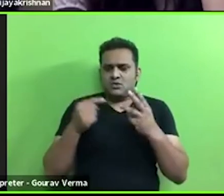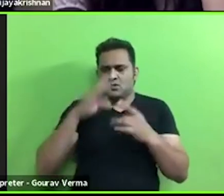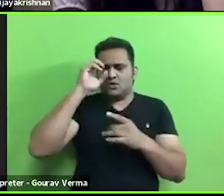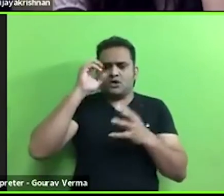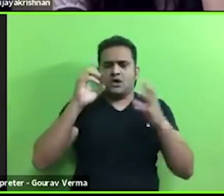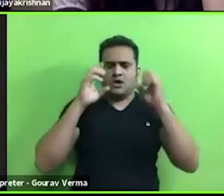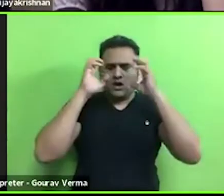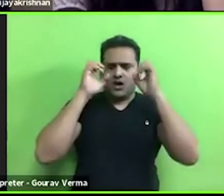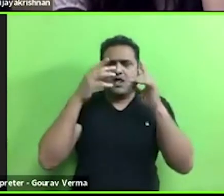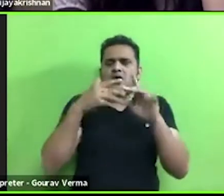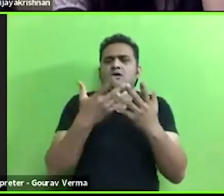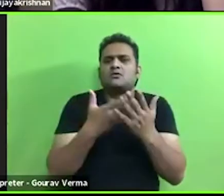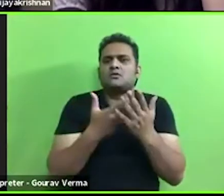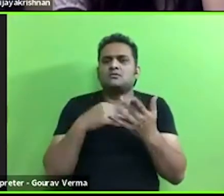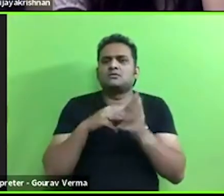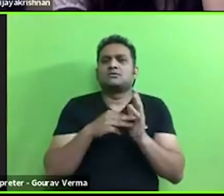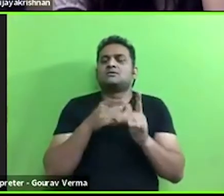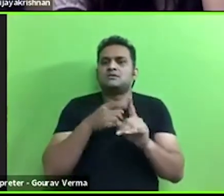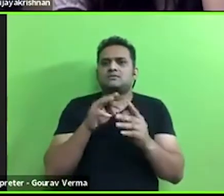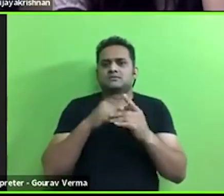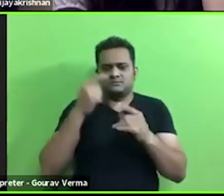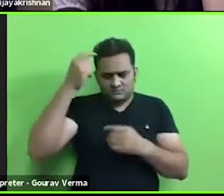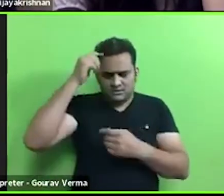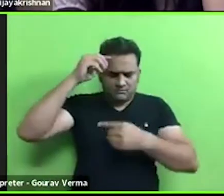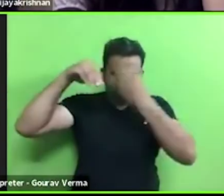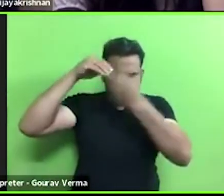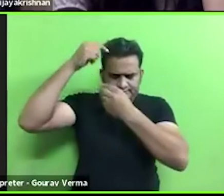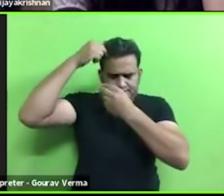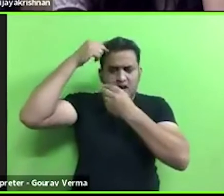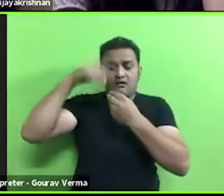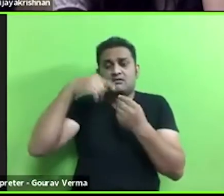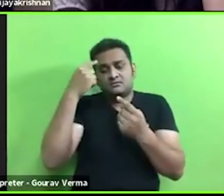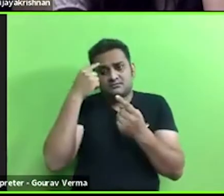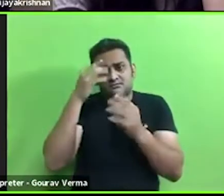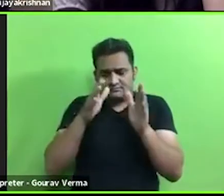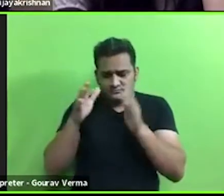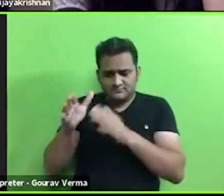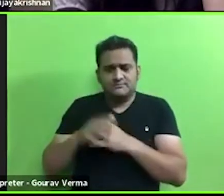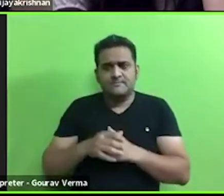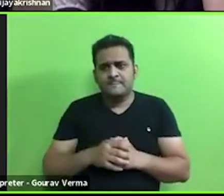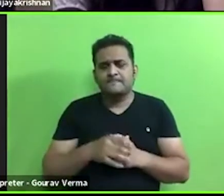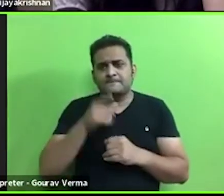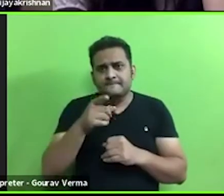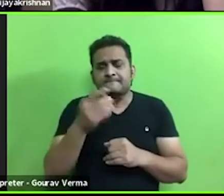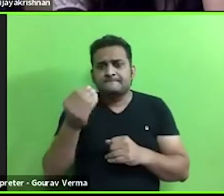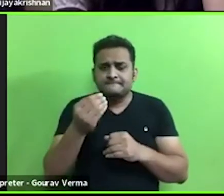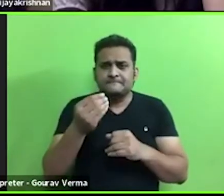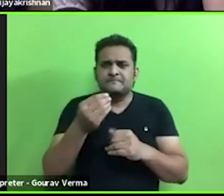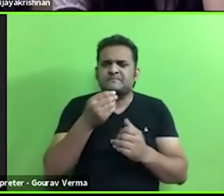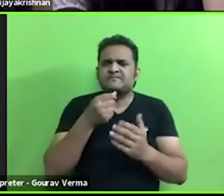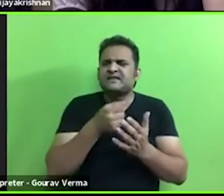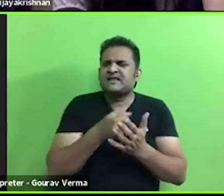that needs introspection because it is a reflexive happening. So let's think about it. Now, keeping that aside, there is a fundamental problem here, whether